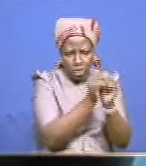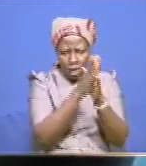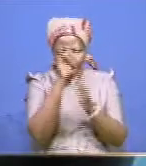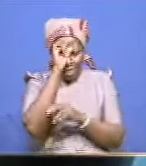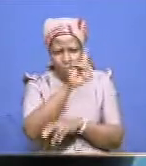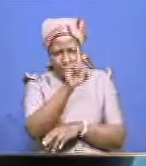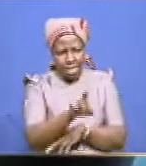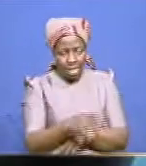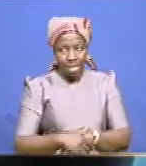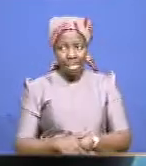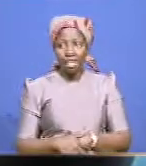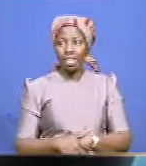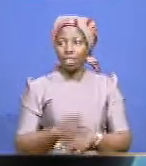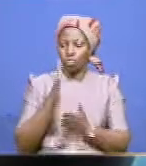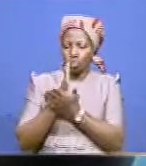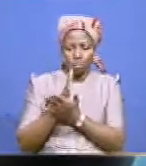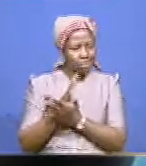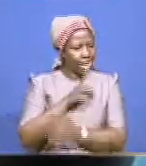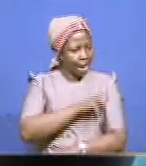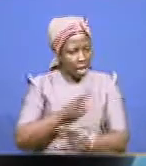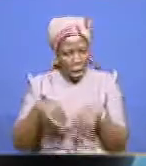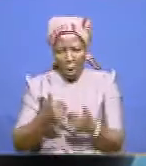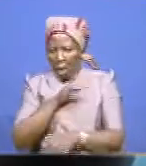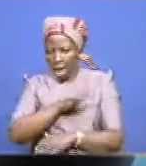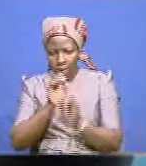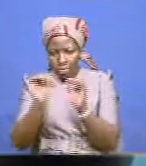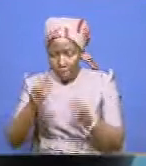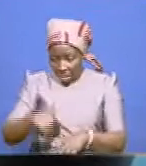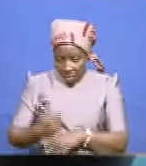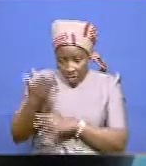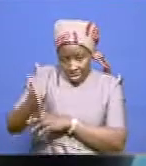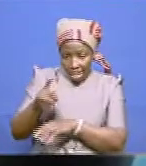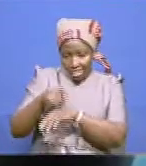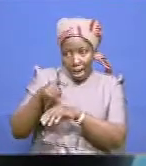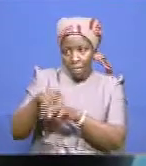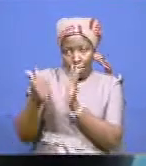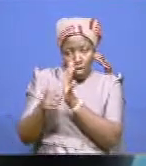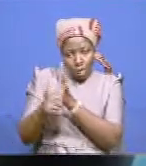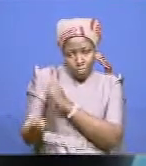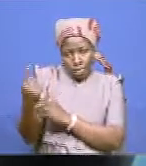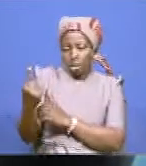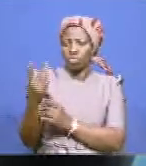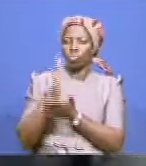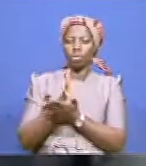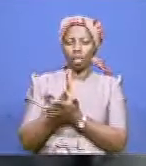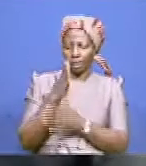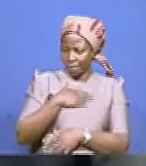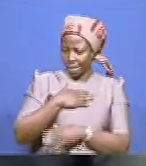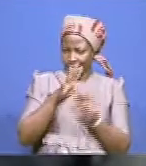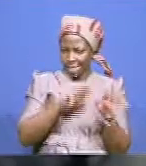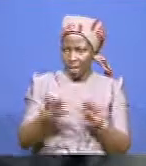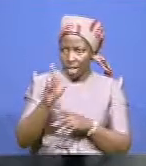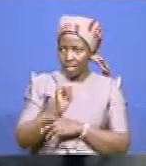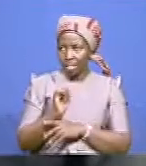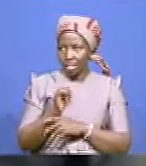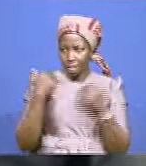unfortunately, yes, I was at the scene where the shooting took place, and yes, I was a victim. I was among some that survived